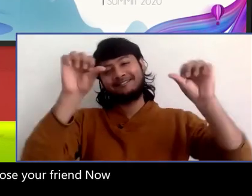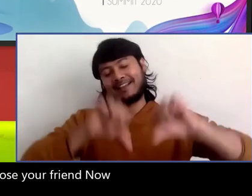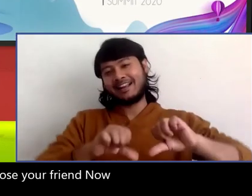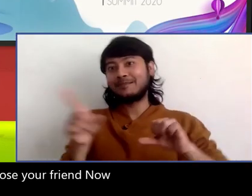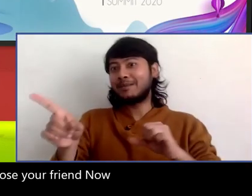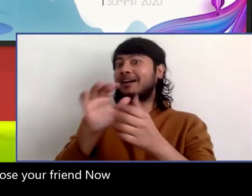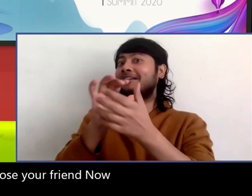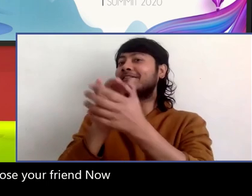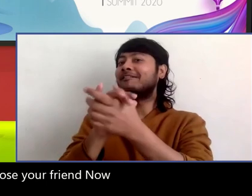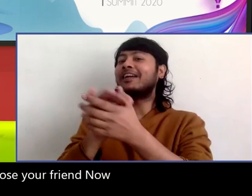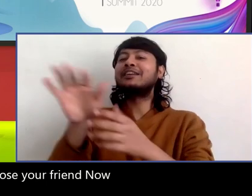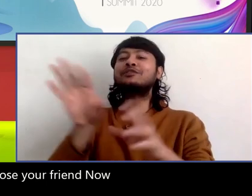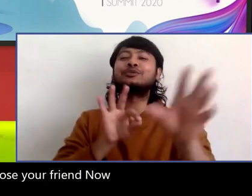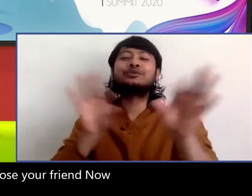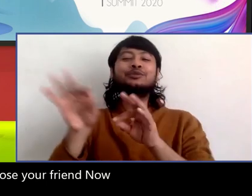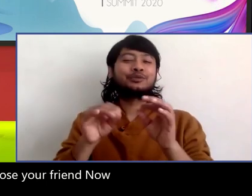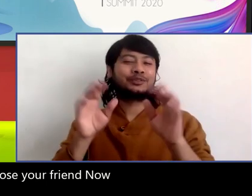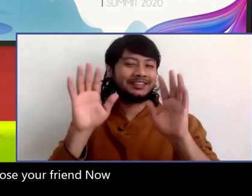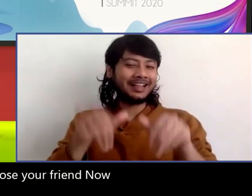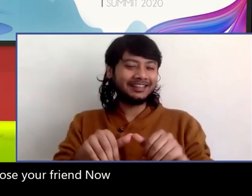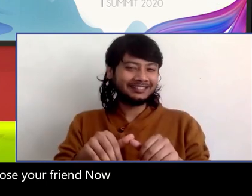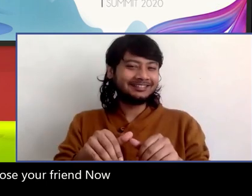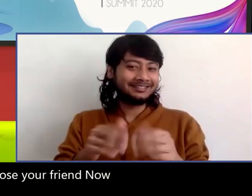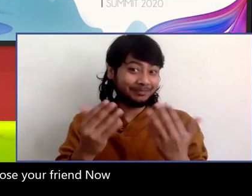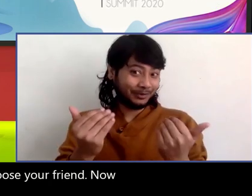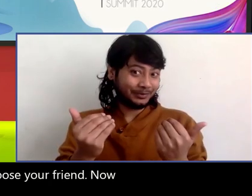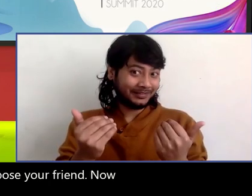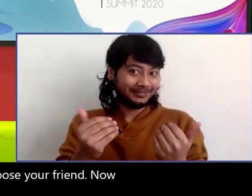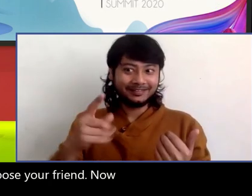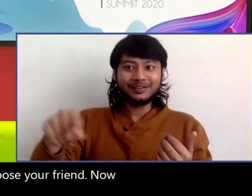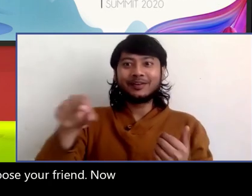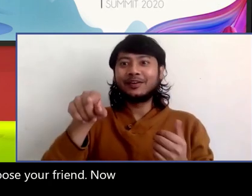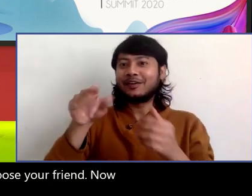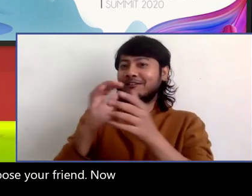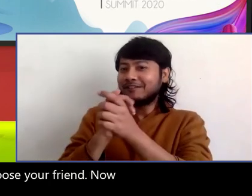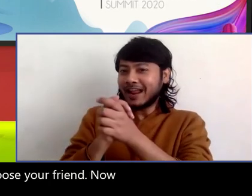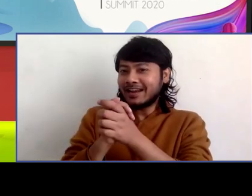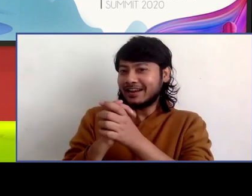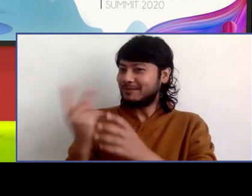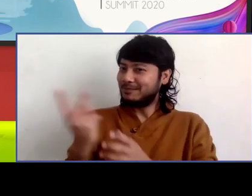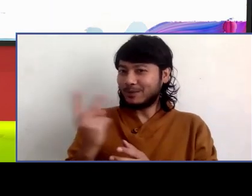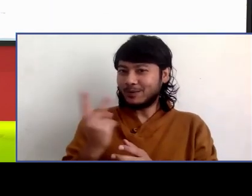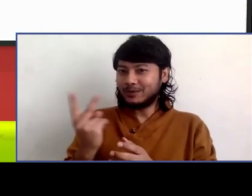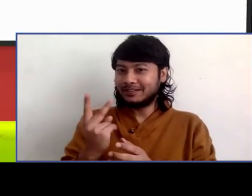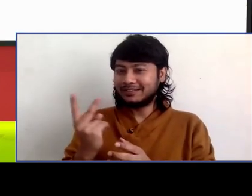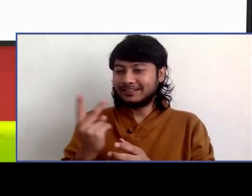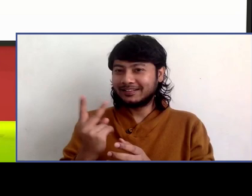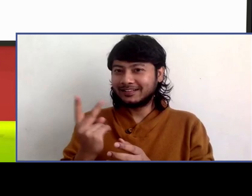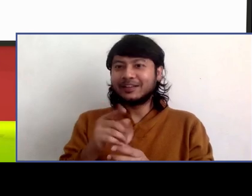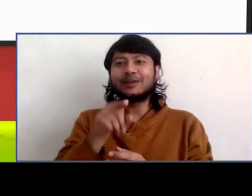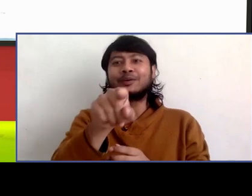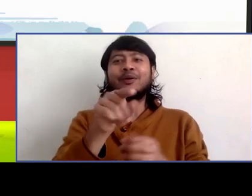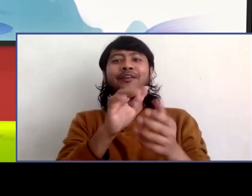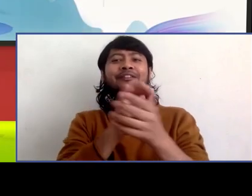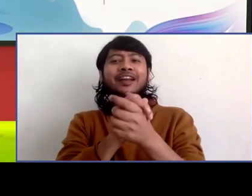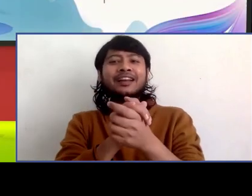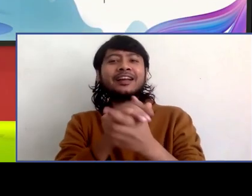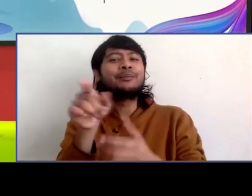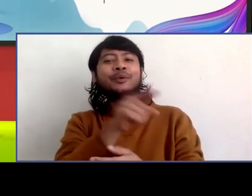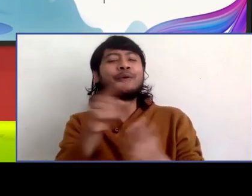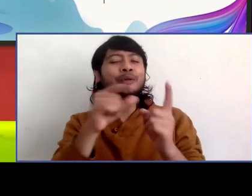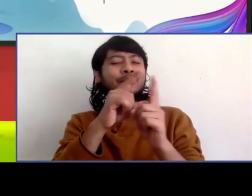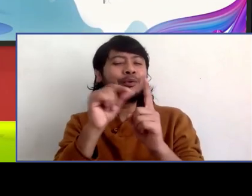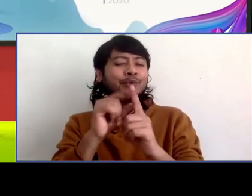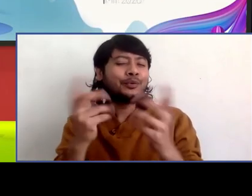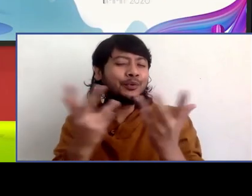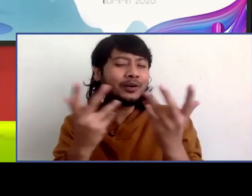you love doing together. Here is a song on friendship that you can all sing along